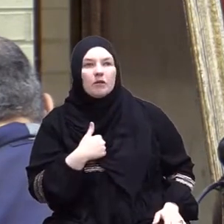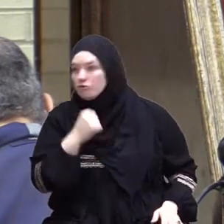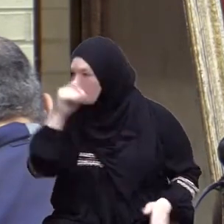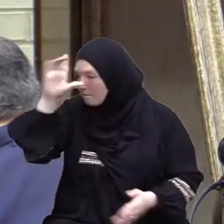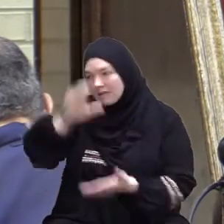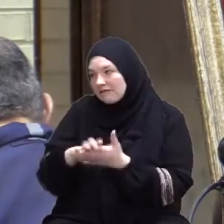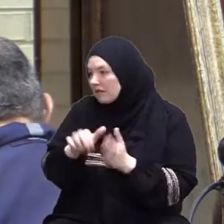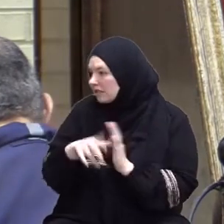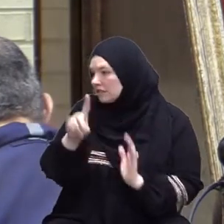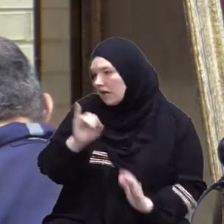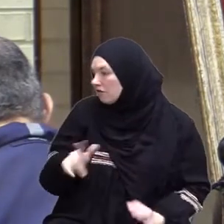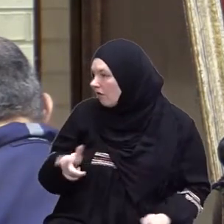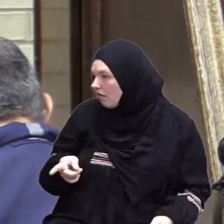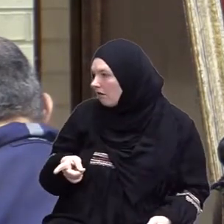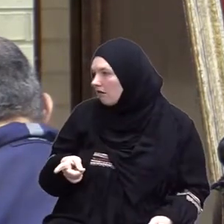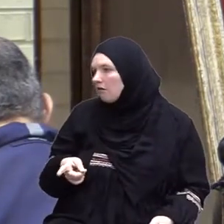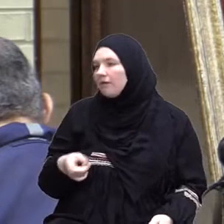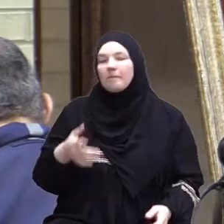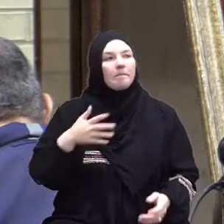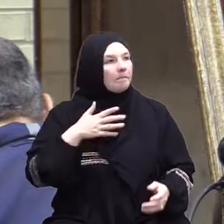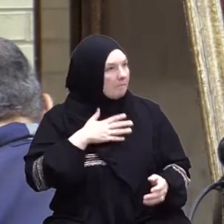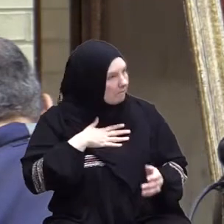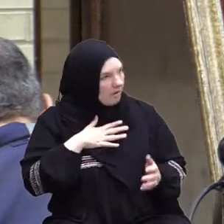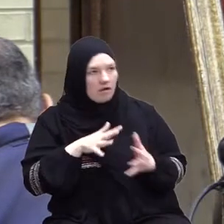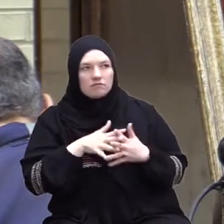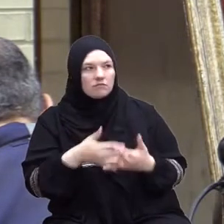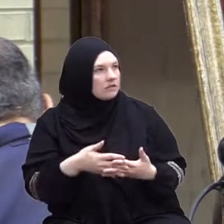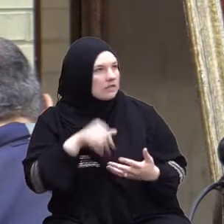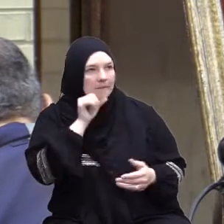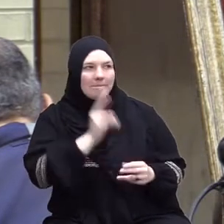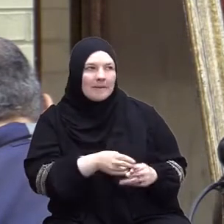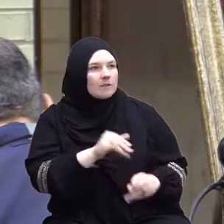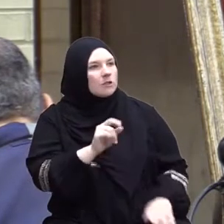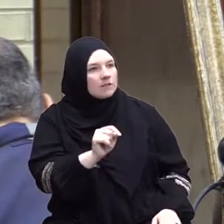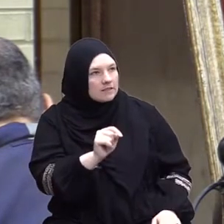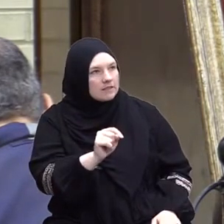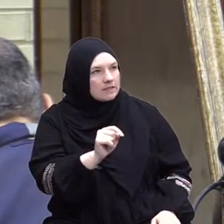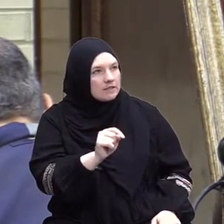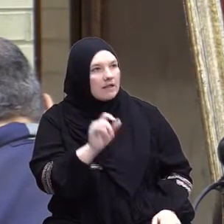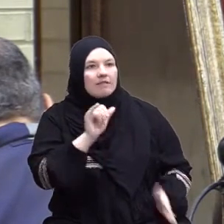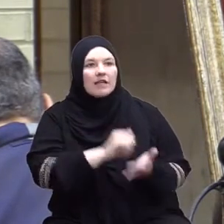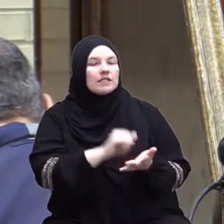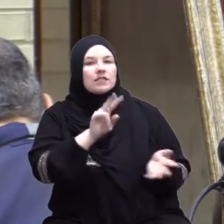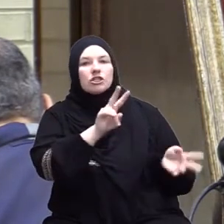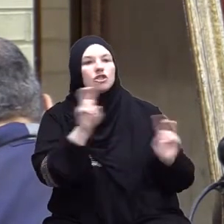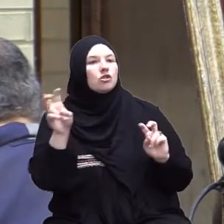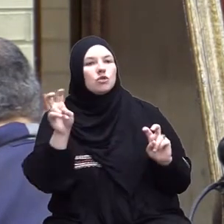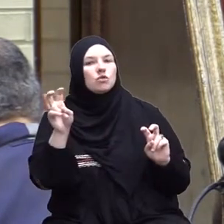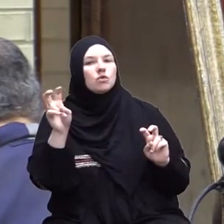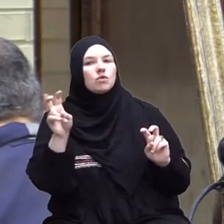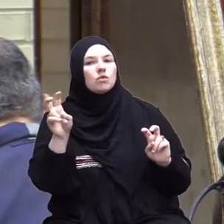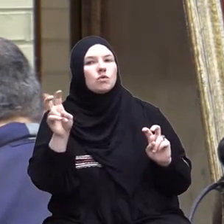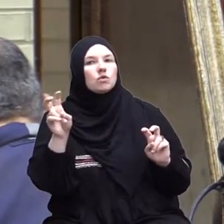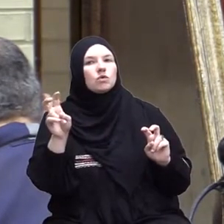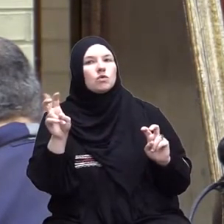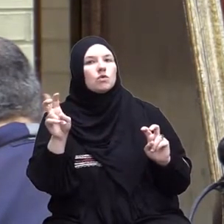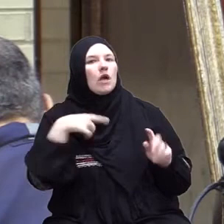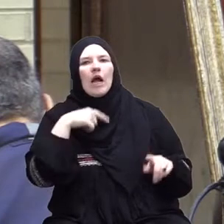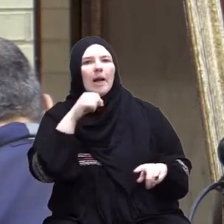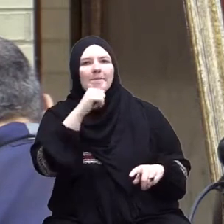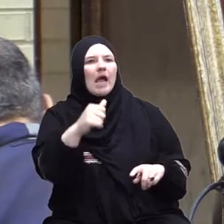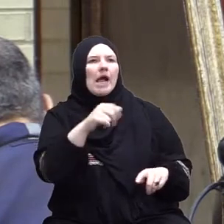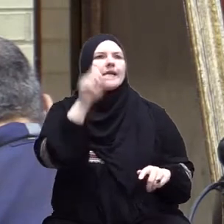believe in Daniel? I said, my book didn't mention it, and as such, it is an issue that I am not making a